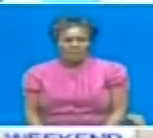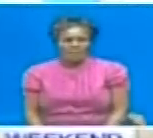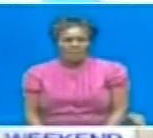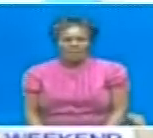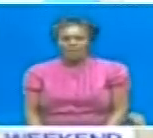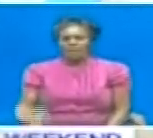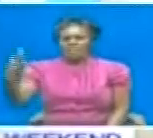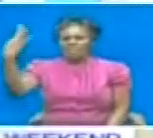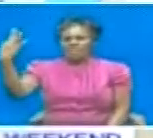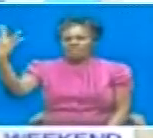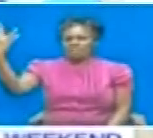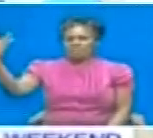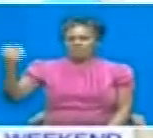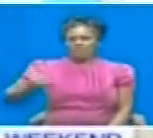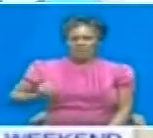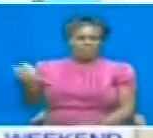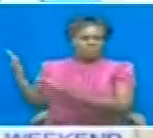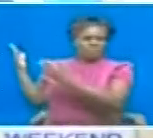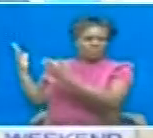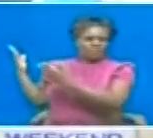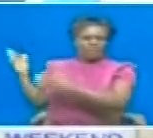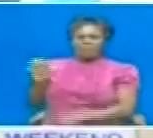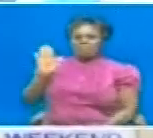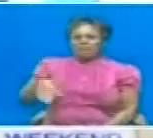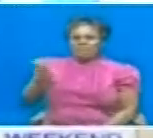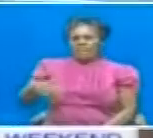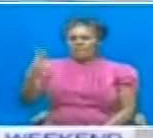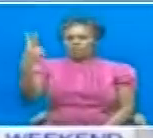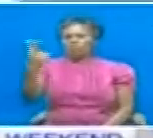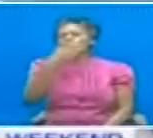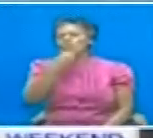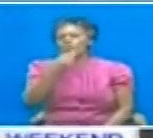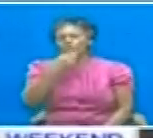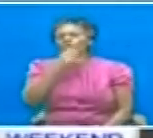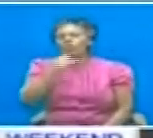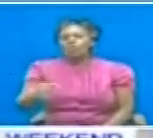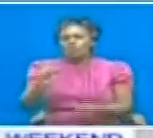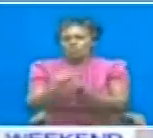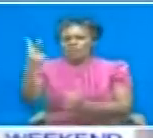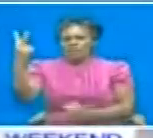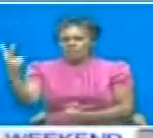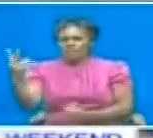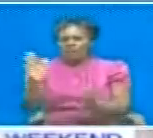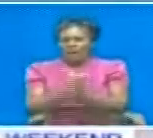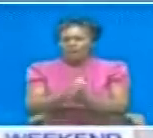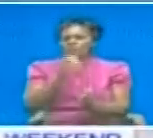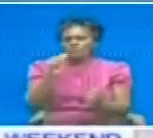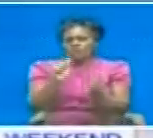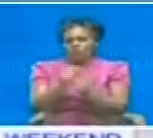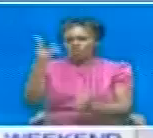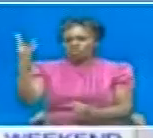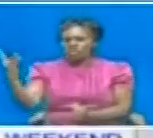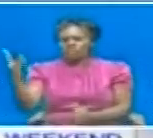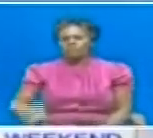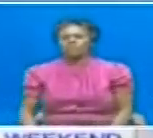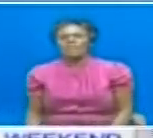At 34, Jean Mugai was already a mother of two boys, 12-year-old Robert Karanja and 14-year-old Joseph